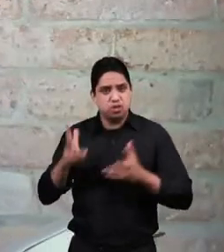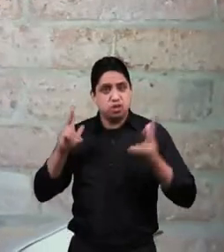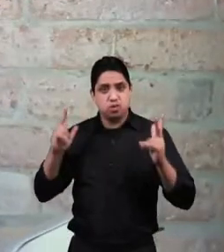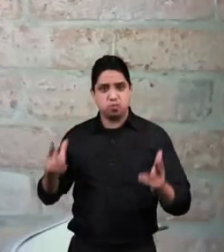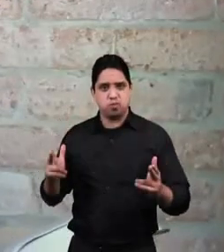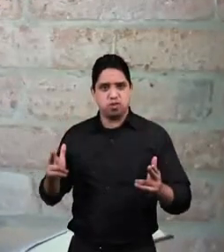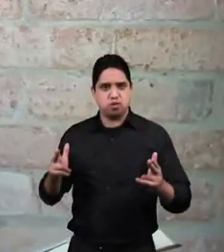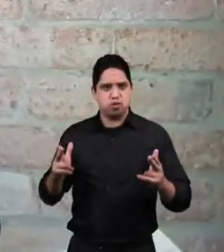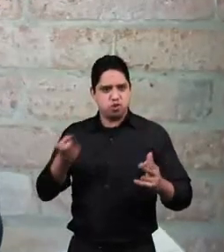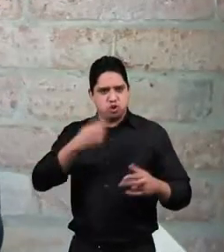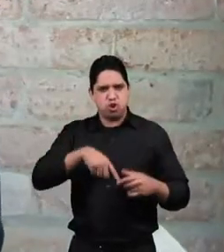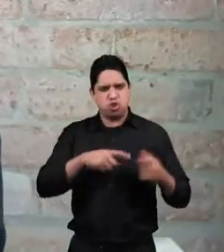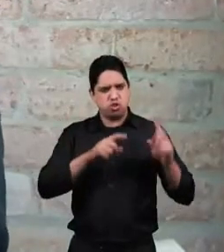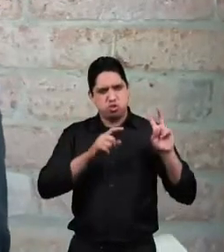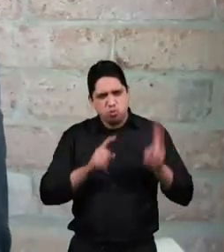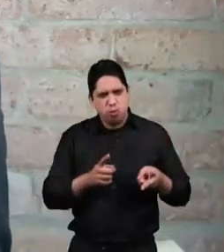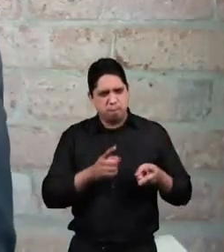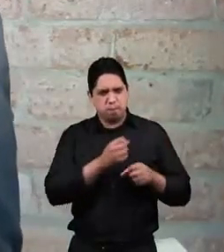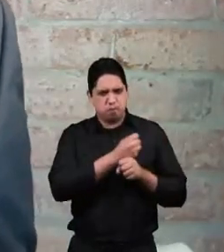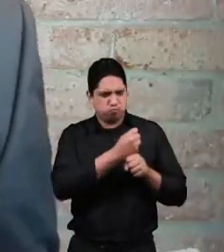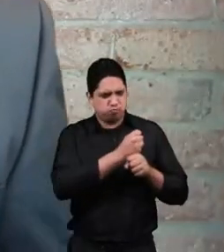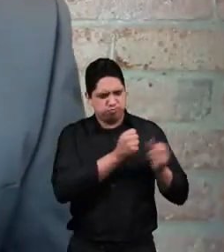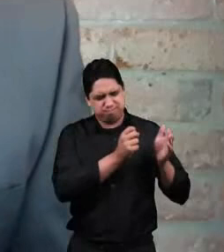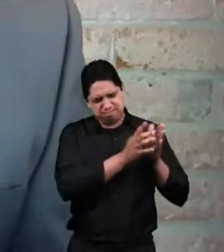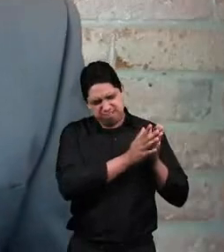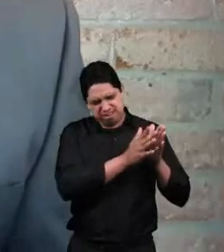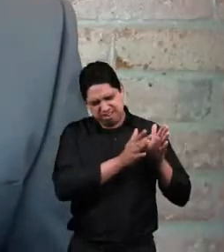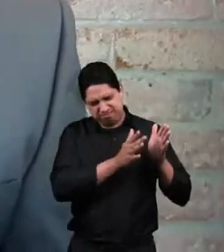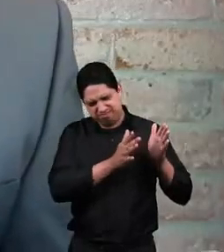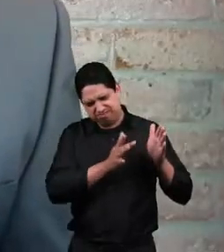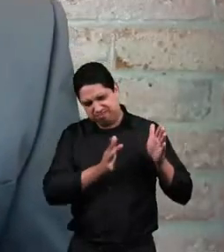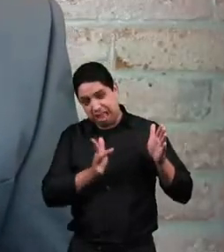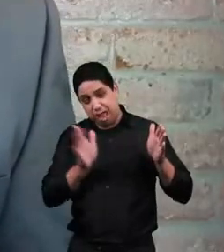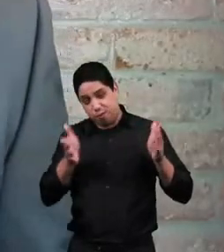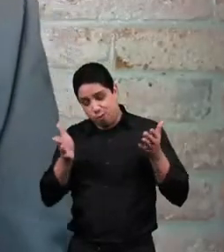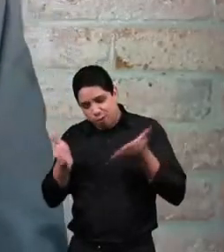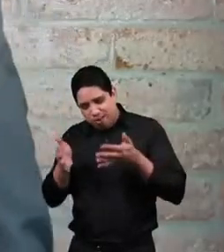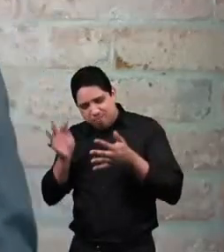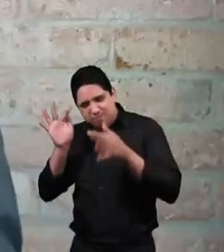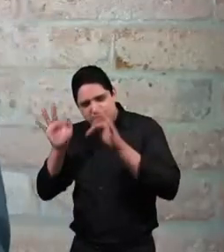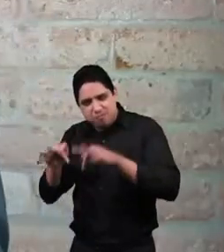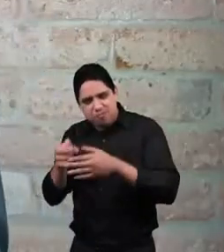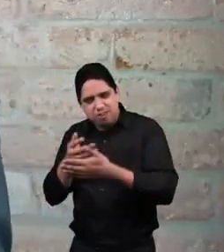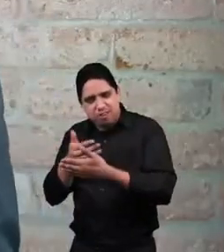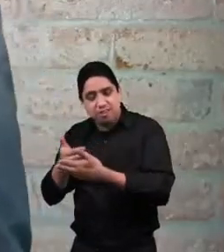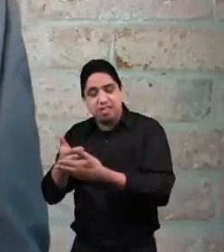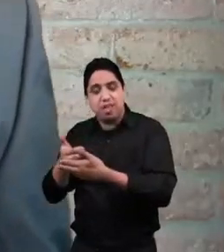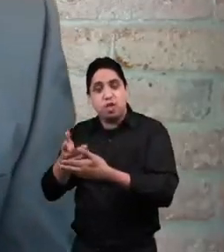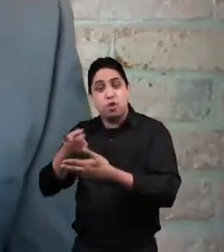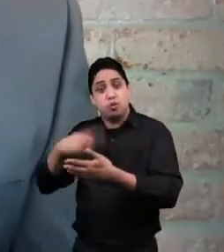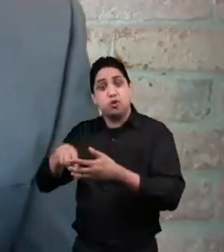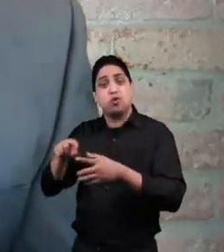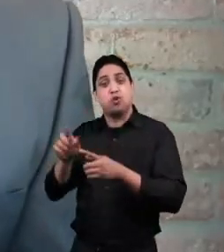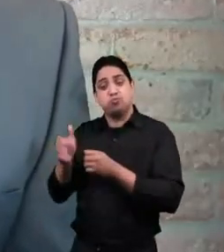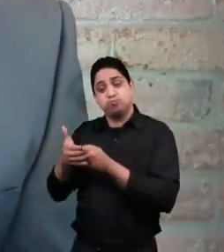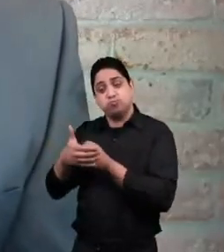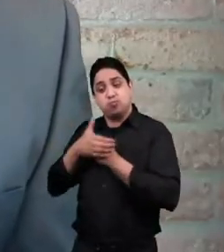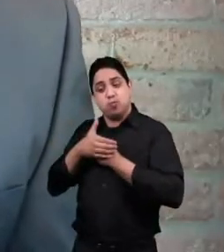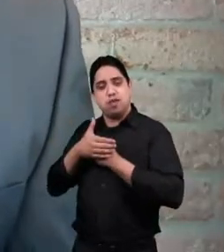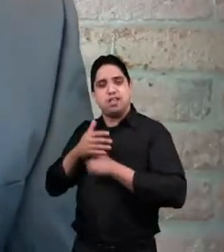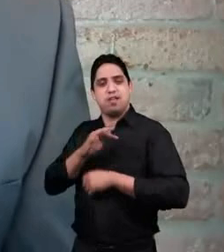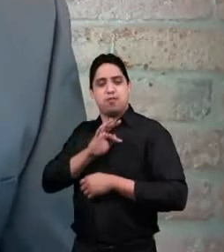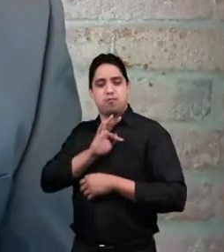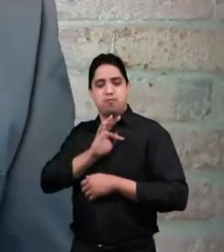these 2,000 years is ending her career, and it has kept her faith. But it is